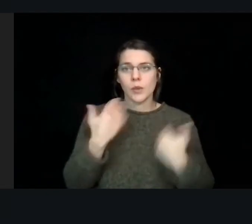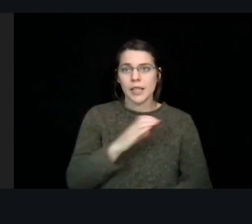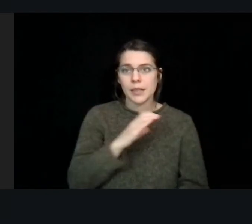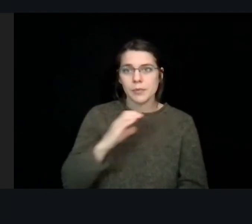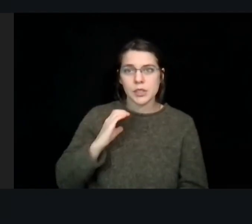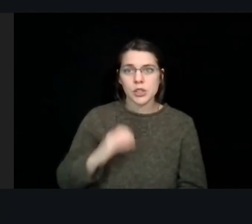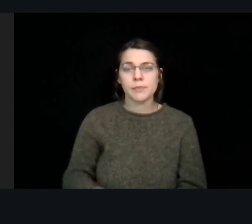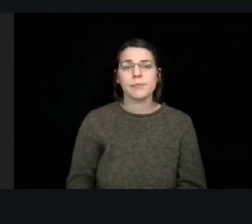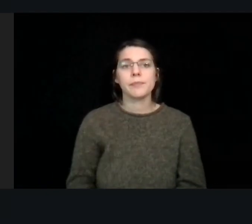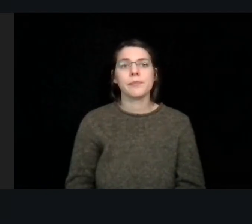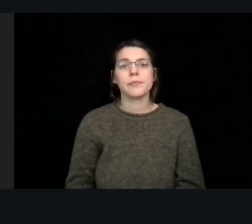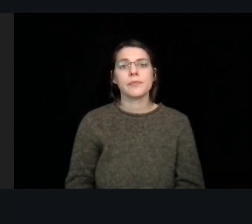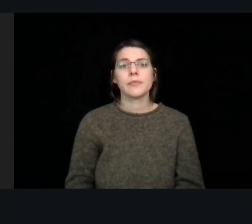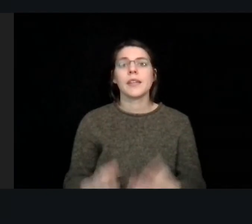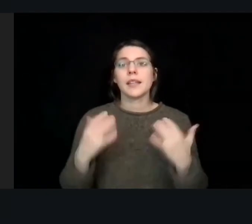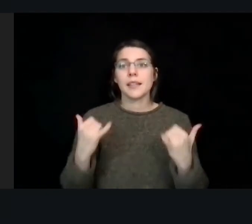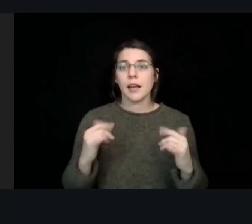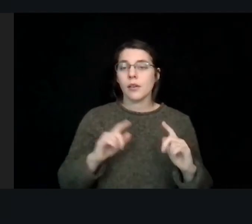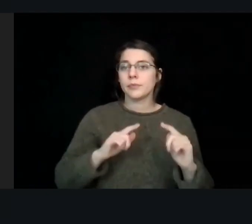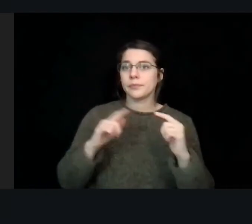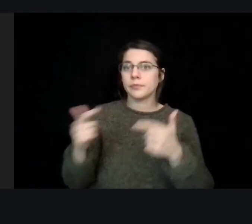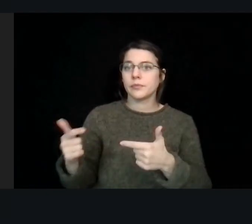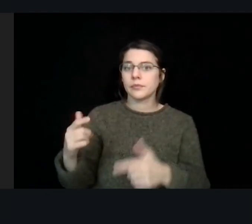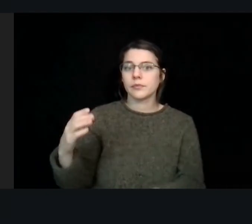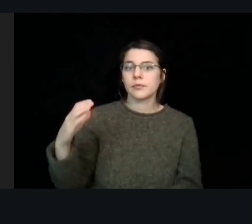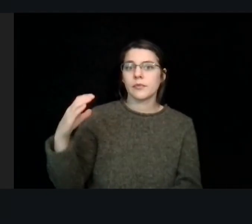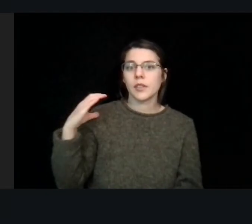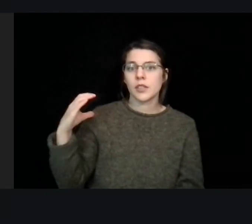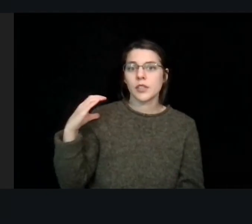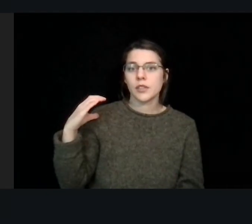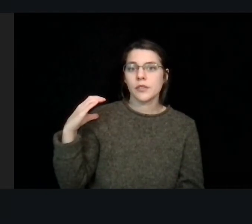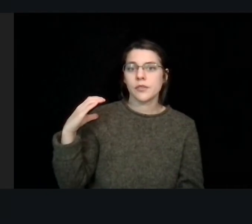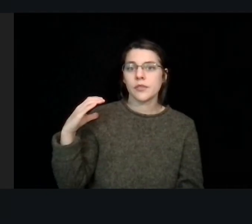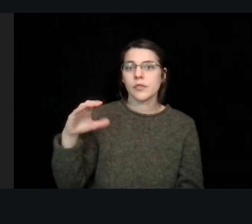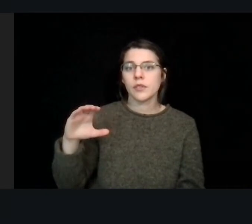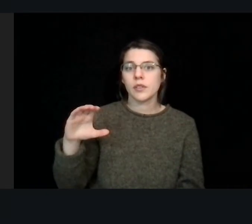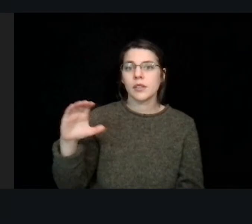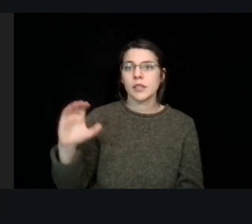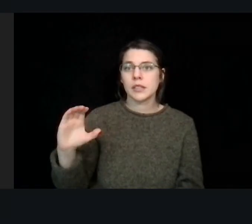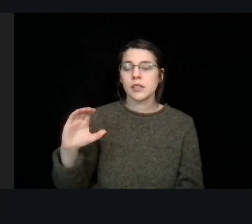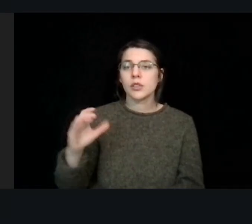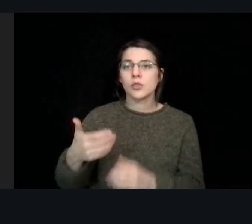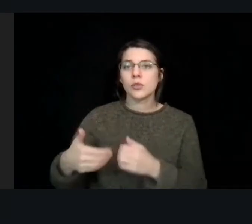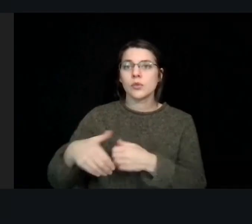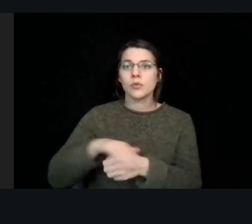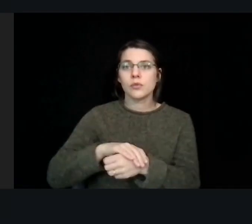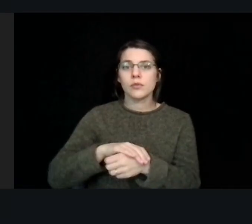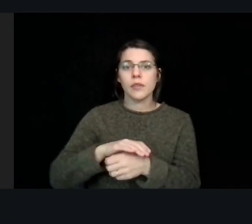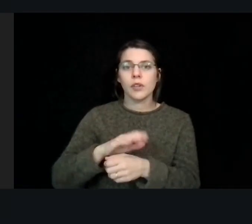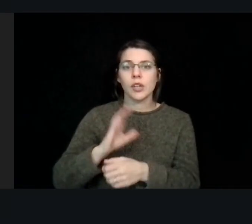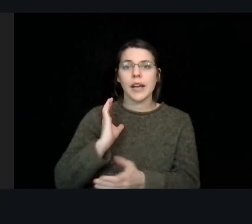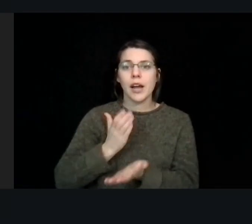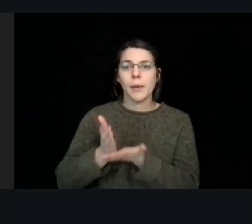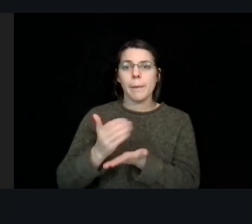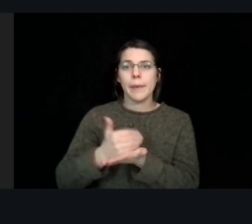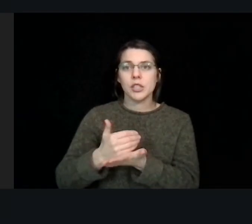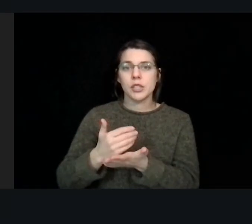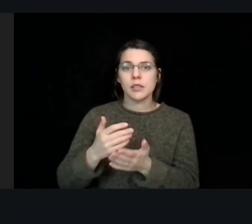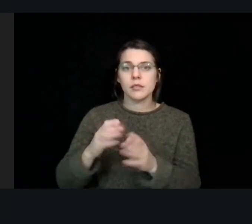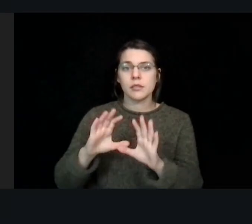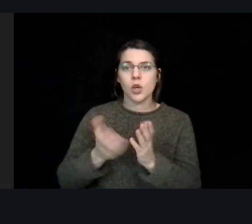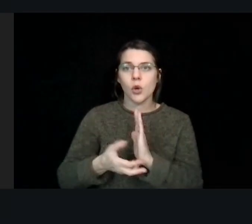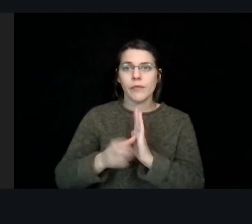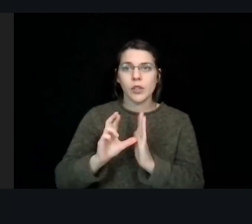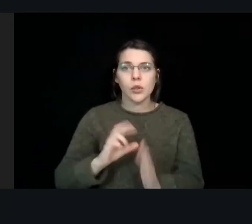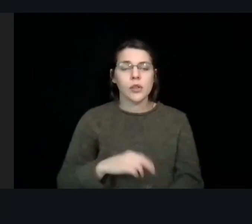And with that, I will turn it over to Chief Chitolopoli to cover our budget overview. Thank you. Pete went over the